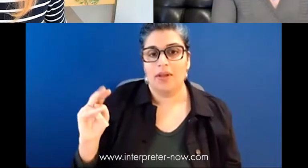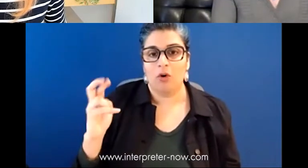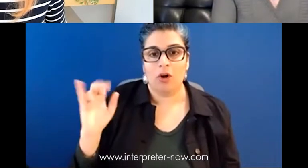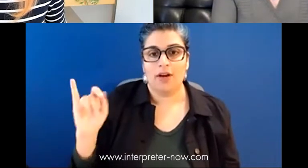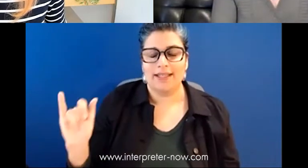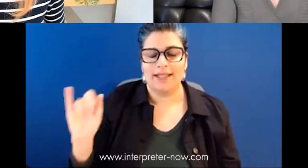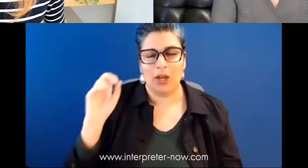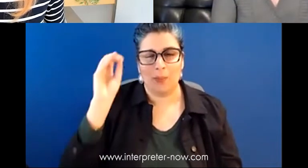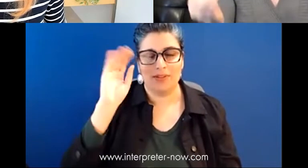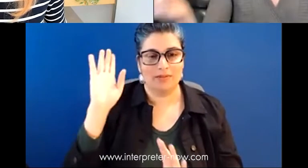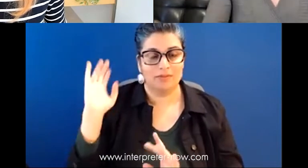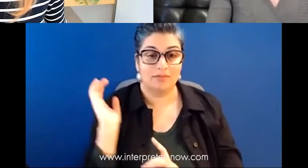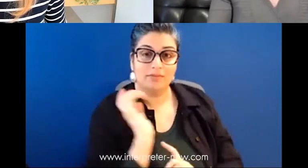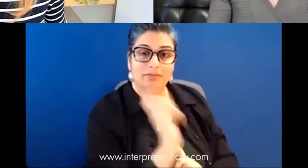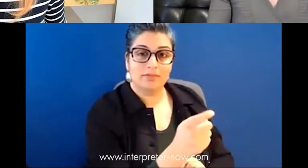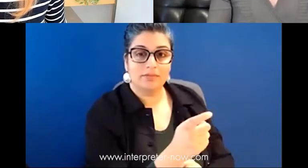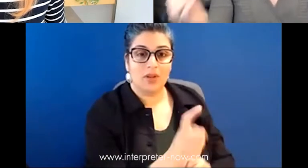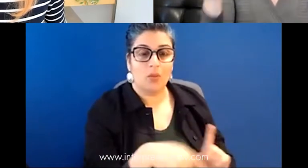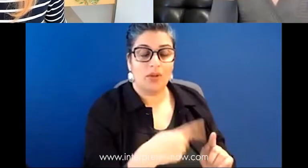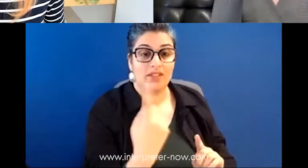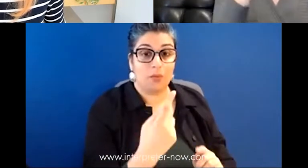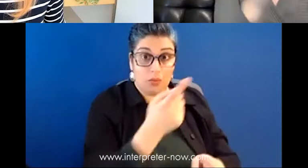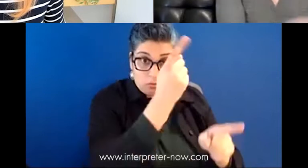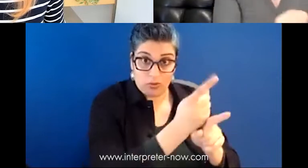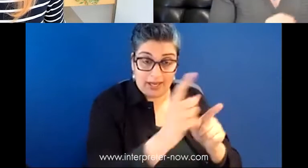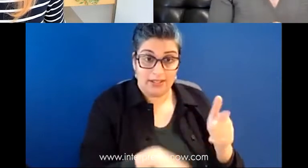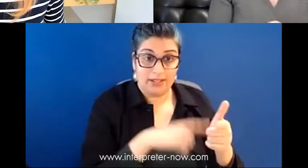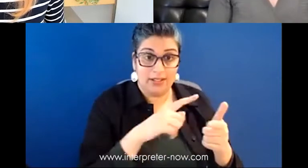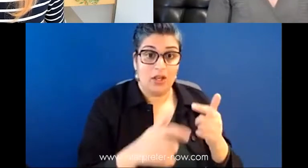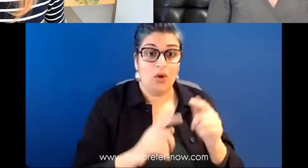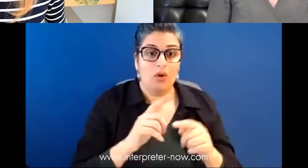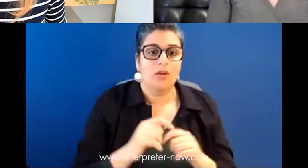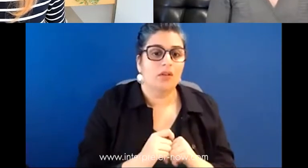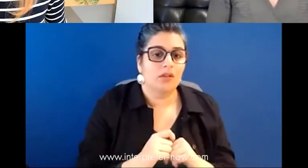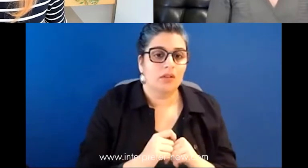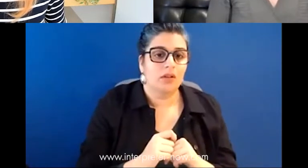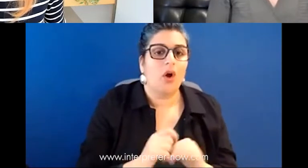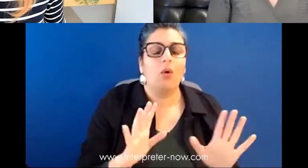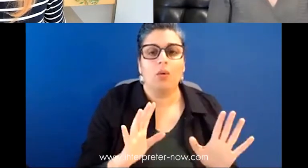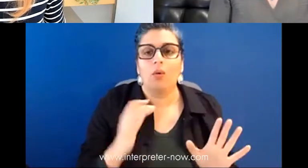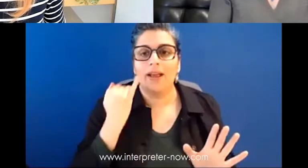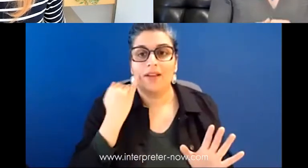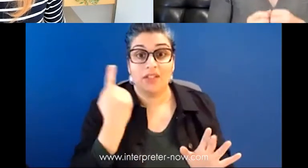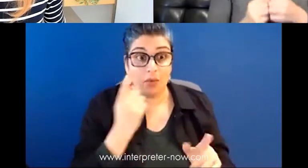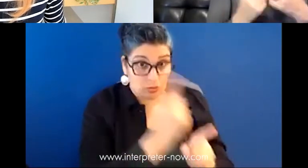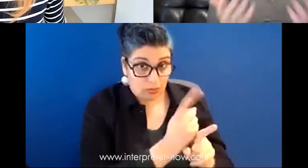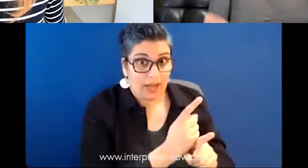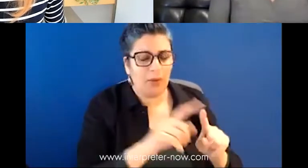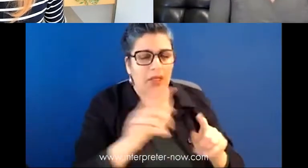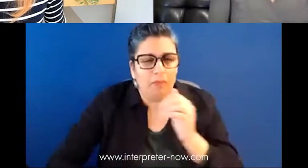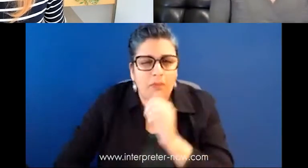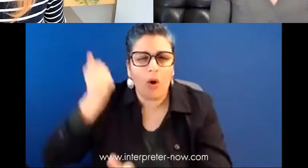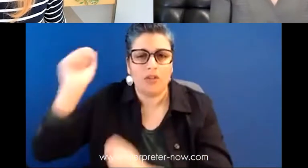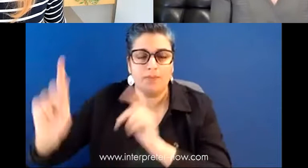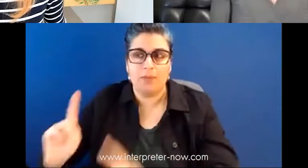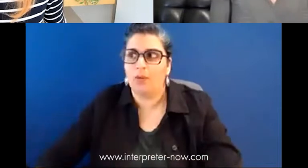give rewards when someone was right, when the majority was wrong. In which case,